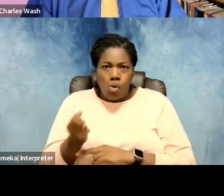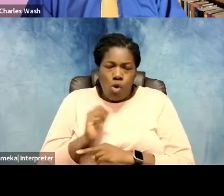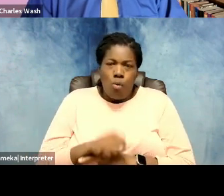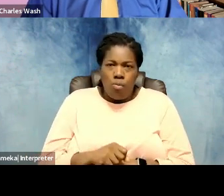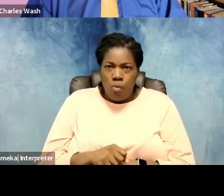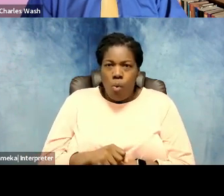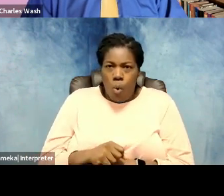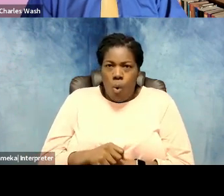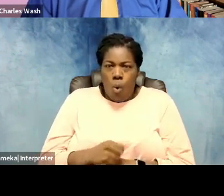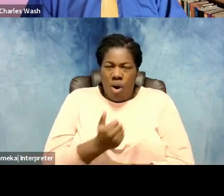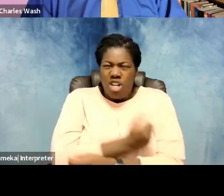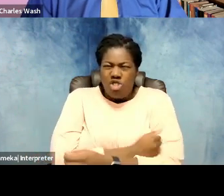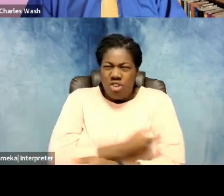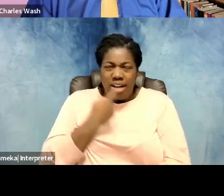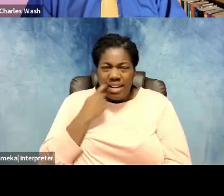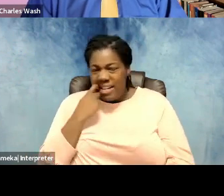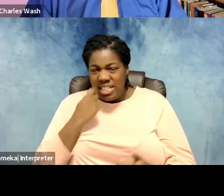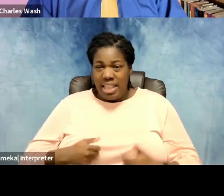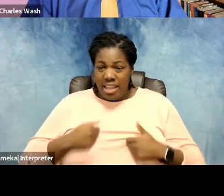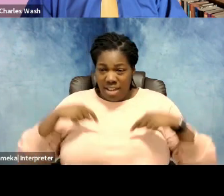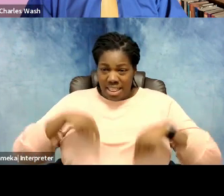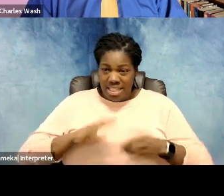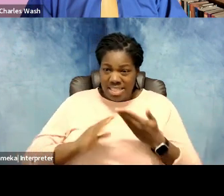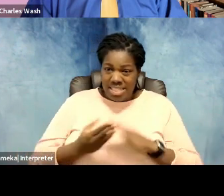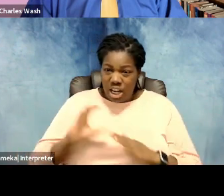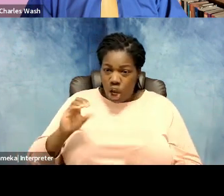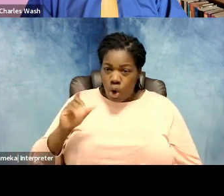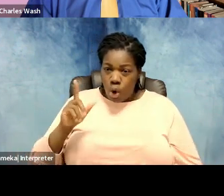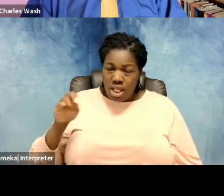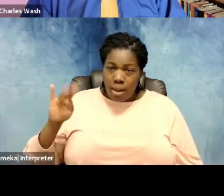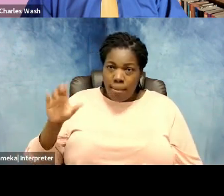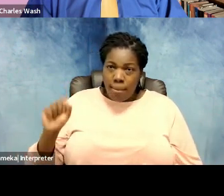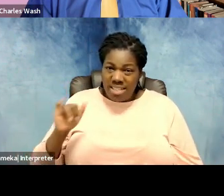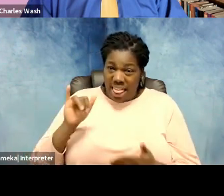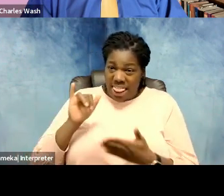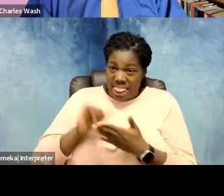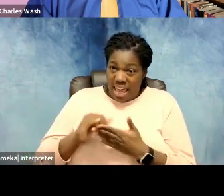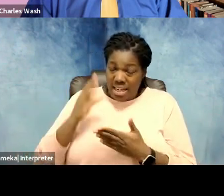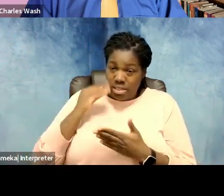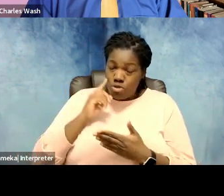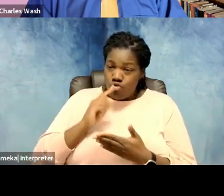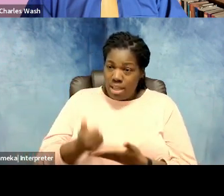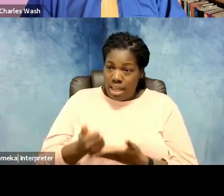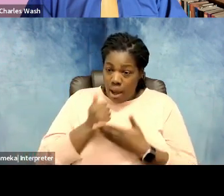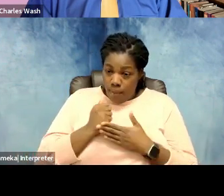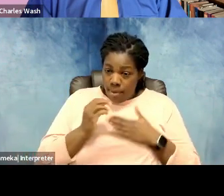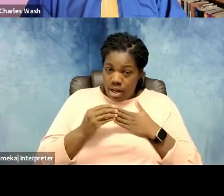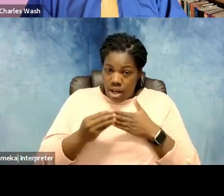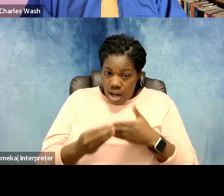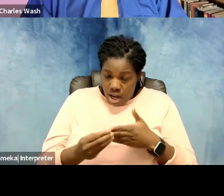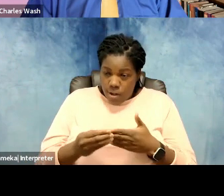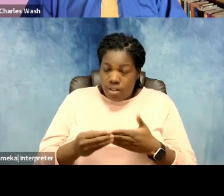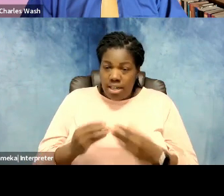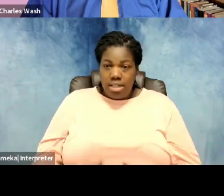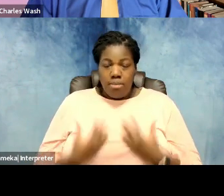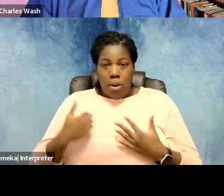addiction, living right here in the city of Columbus and others. You know, it was those experiences that really helped guide me and inspire